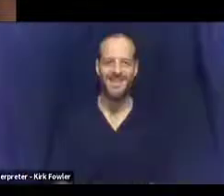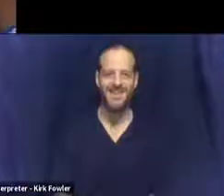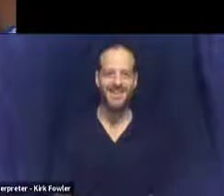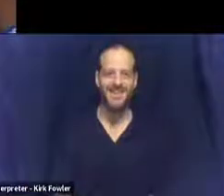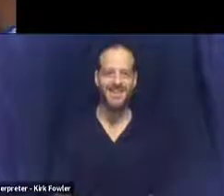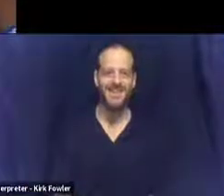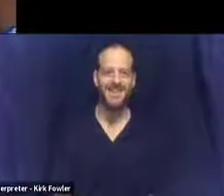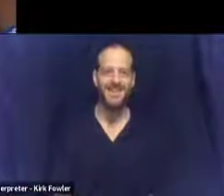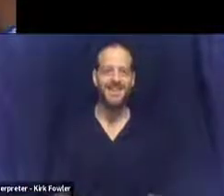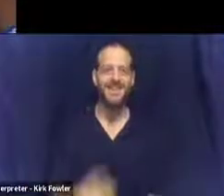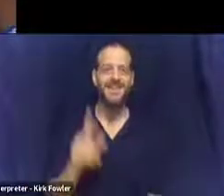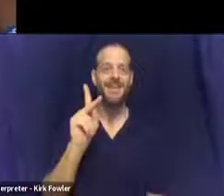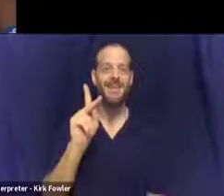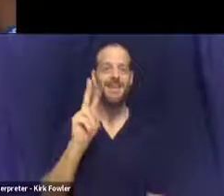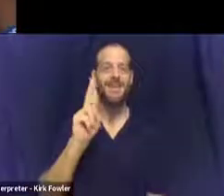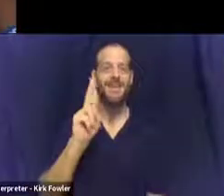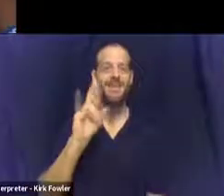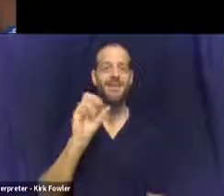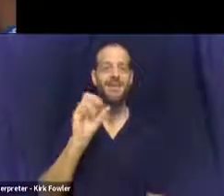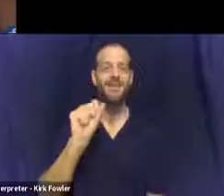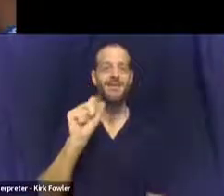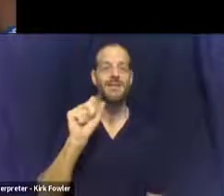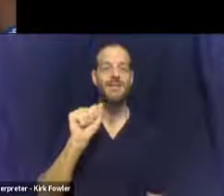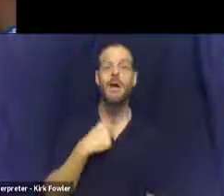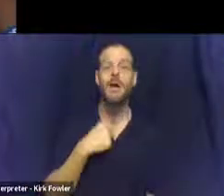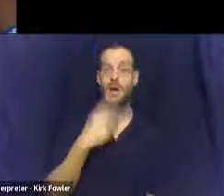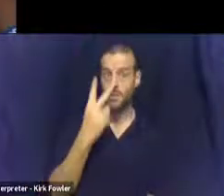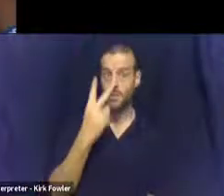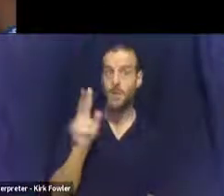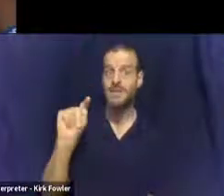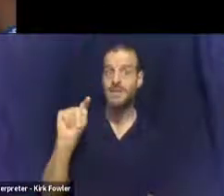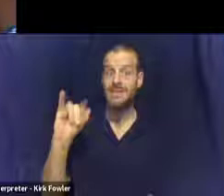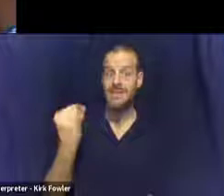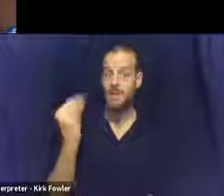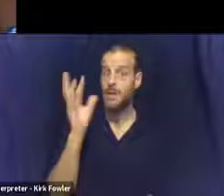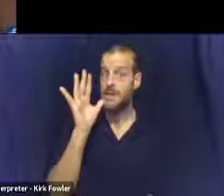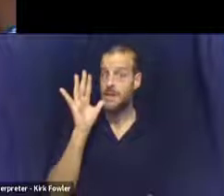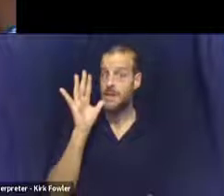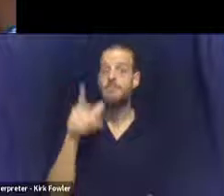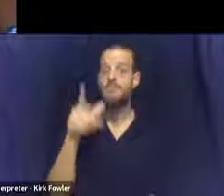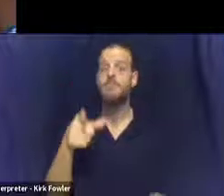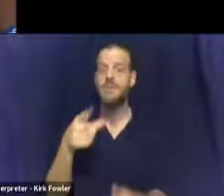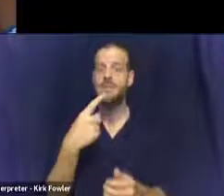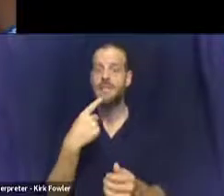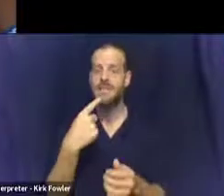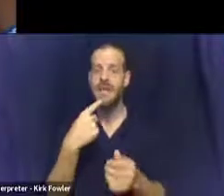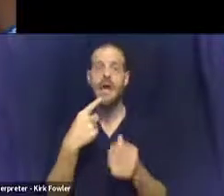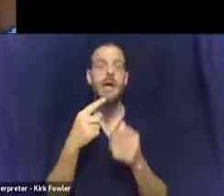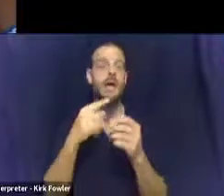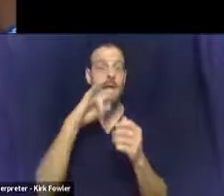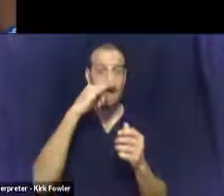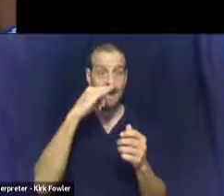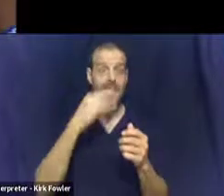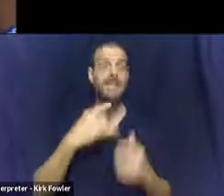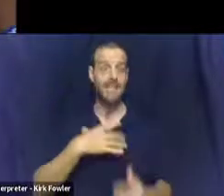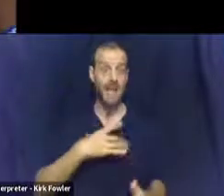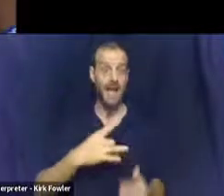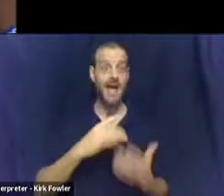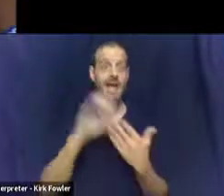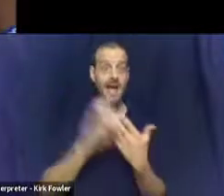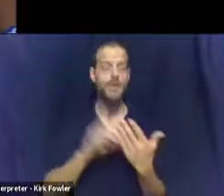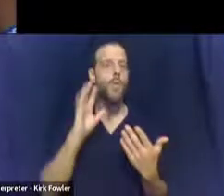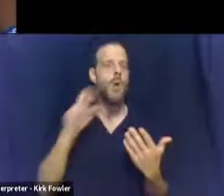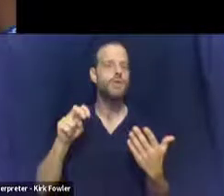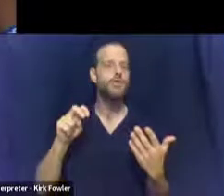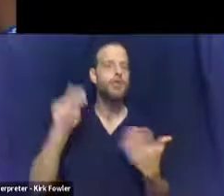I saw Katie, who is TJ's mom, say that a kid that's really enjoying their calendar system will often jump ahead. They might not even put the other things in the finish box. They